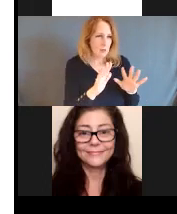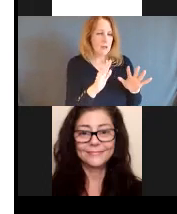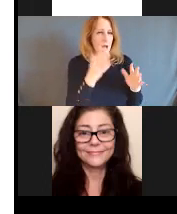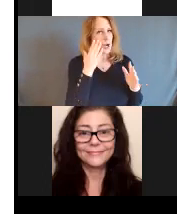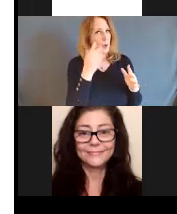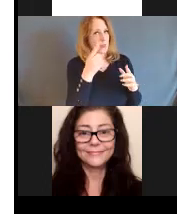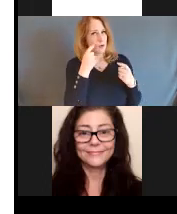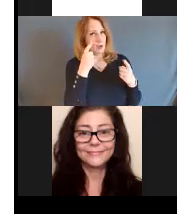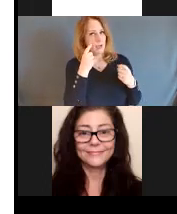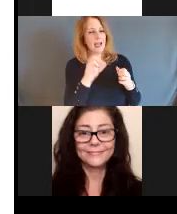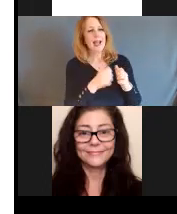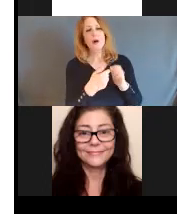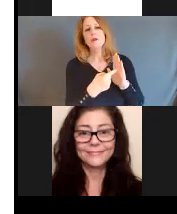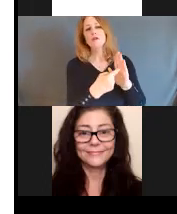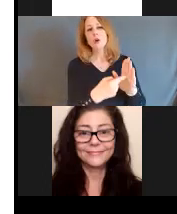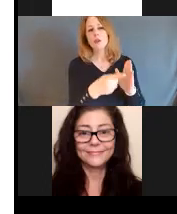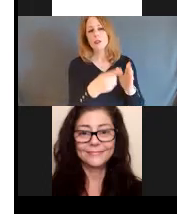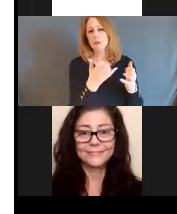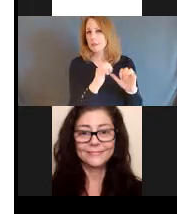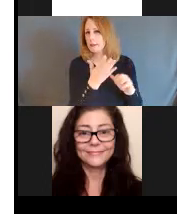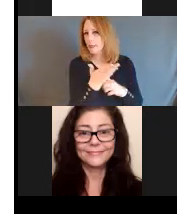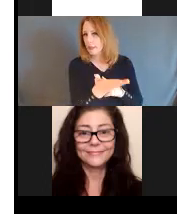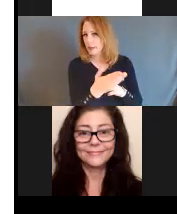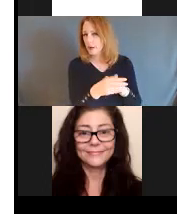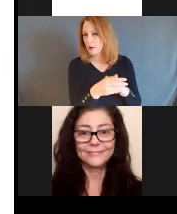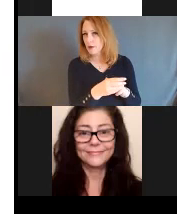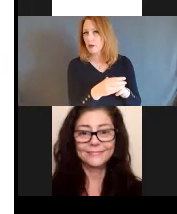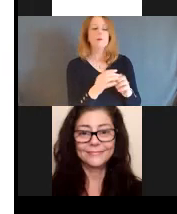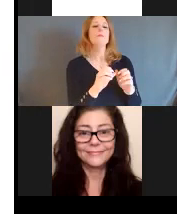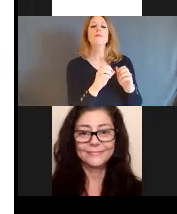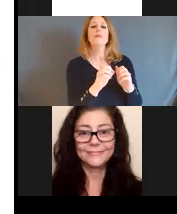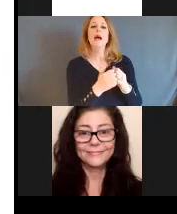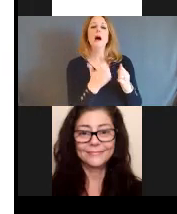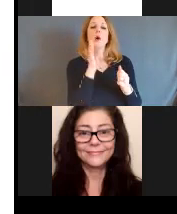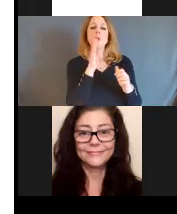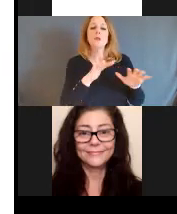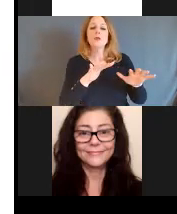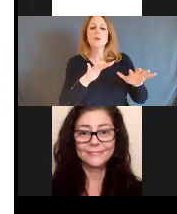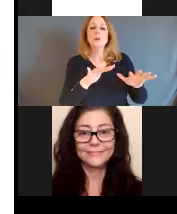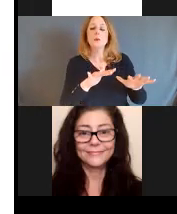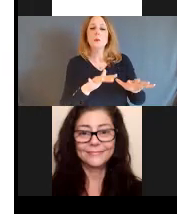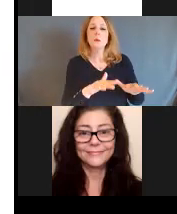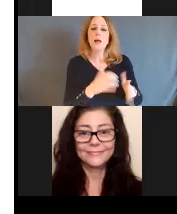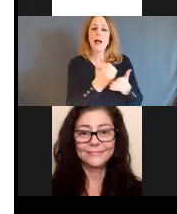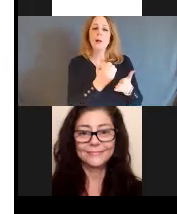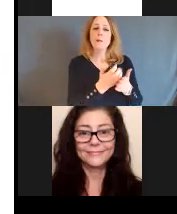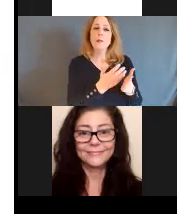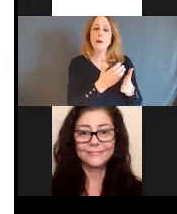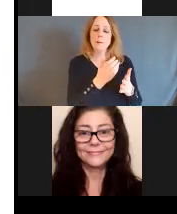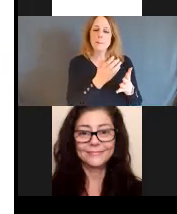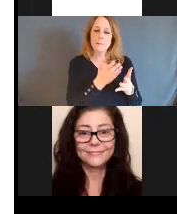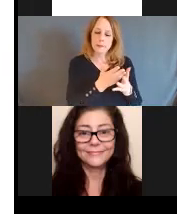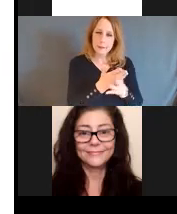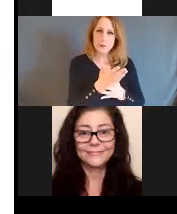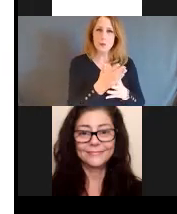still present? And what steps would you take to de-escalate the situation or to help them through this crisis? And what